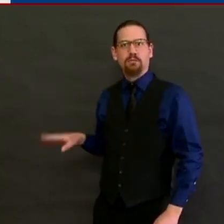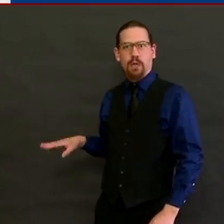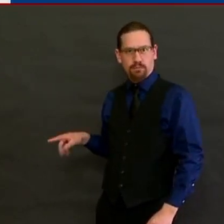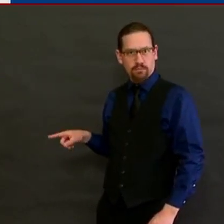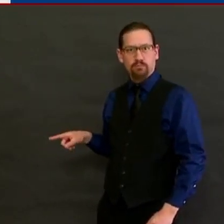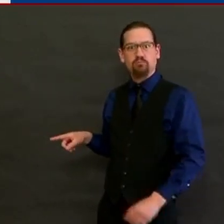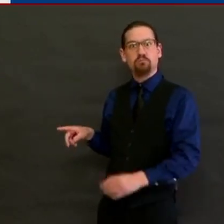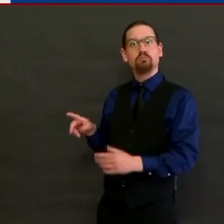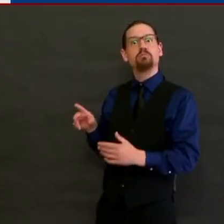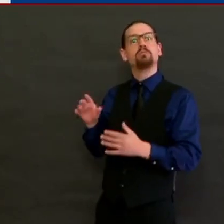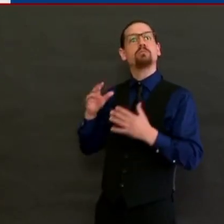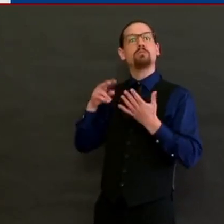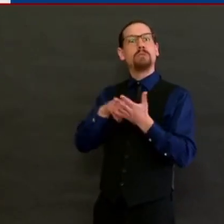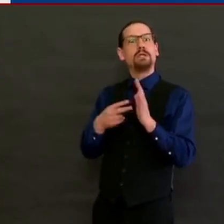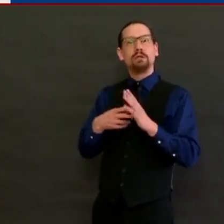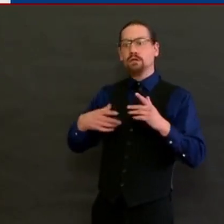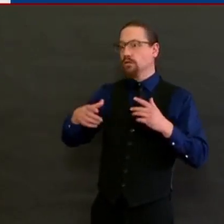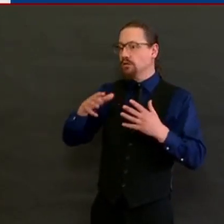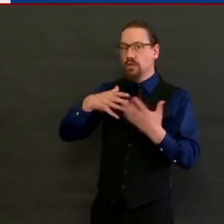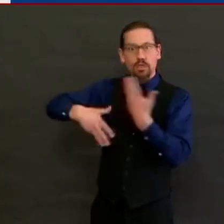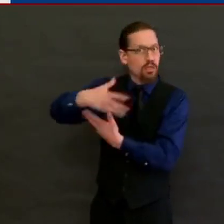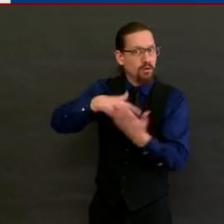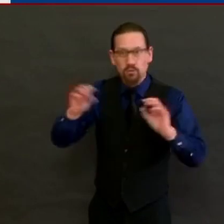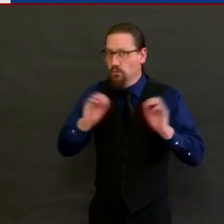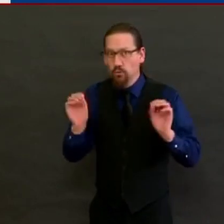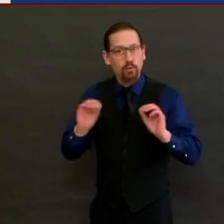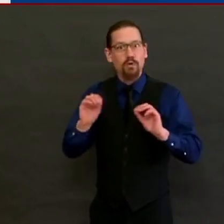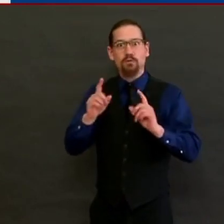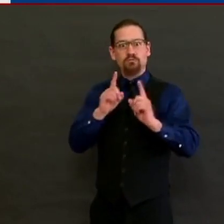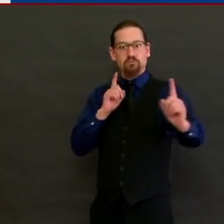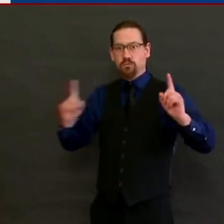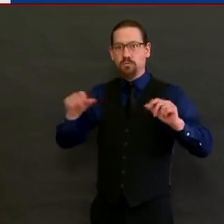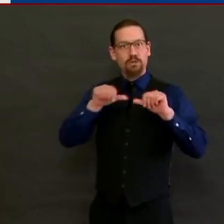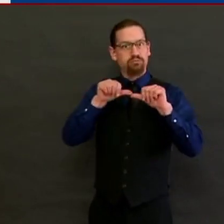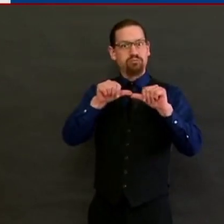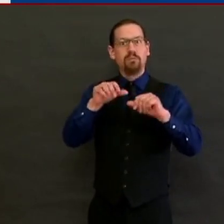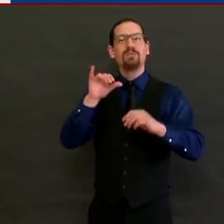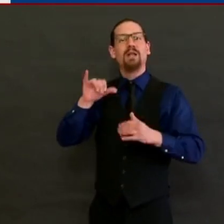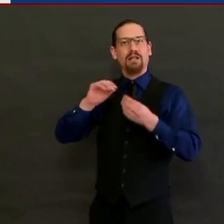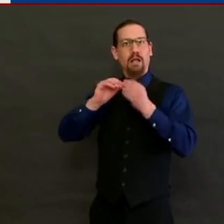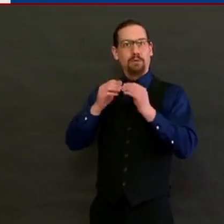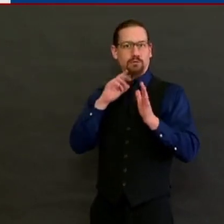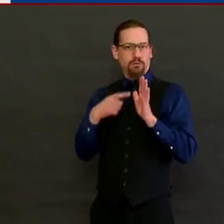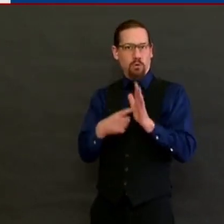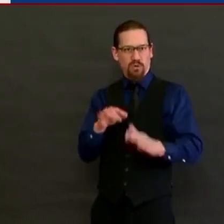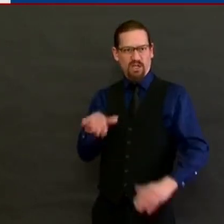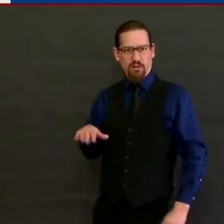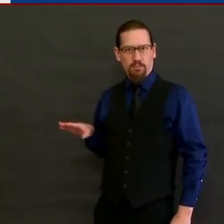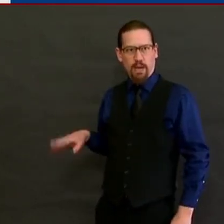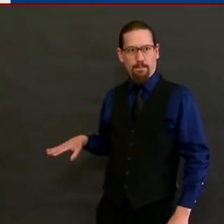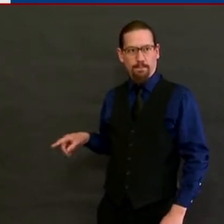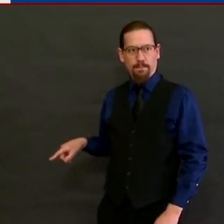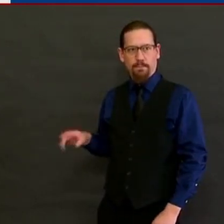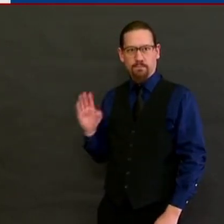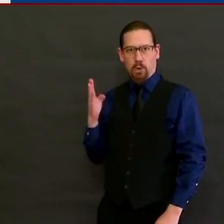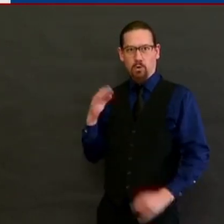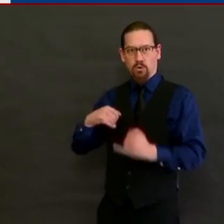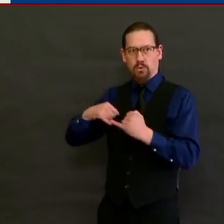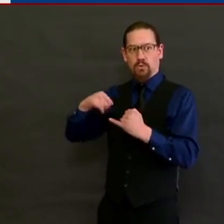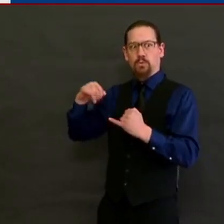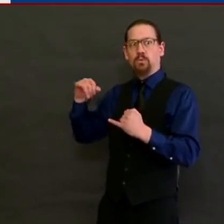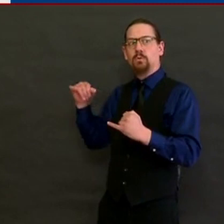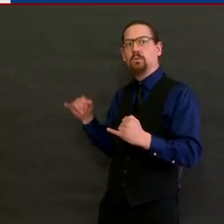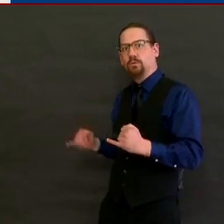adhering to social distancing. In that scenario, we think our peak will be around May